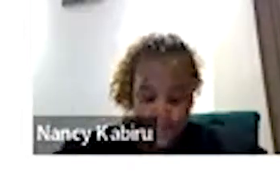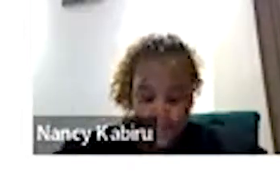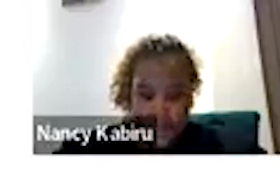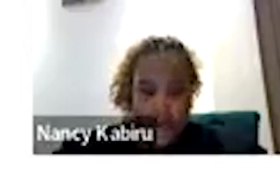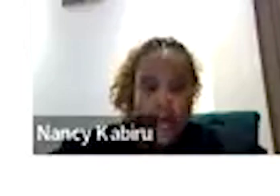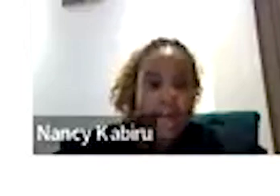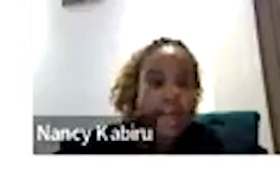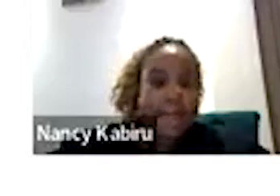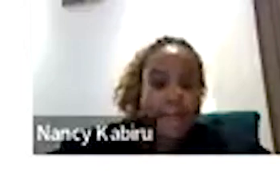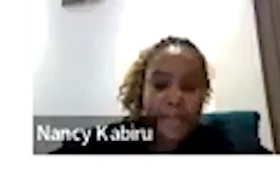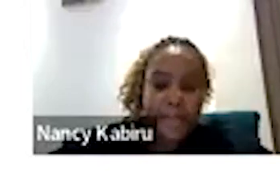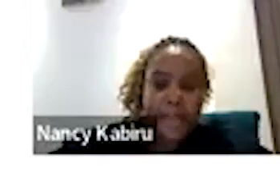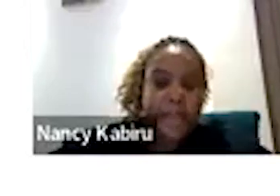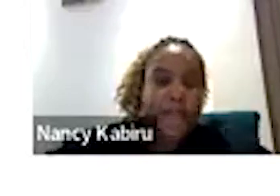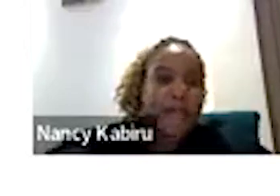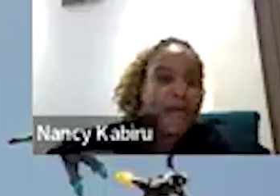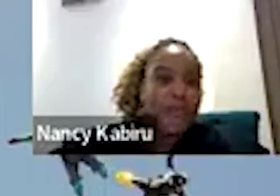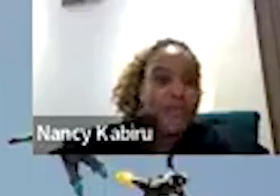Okay.